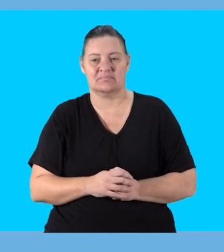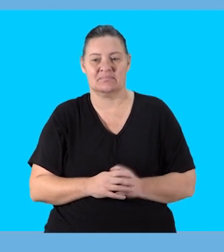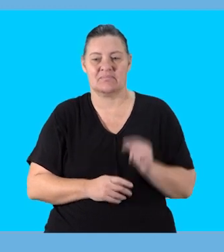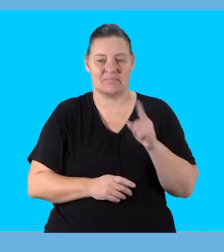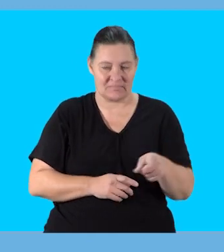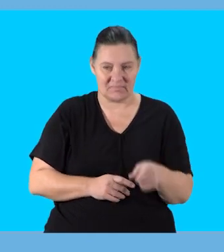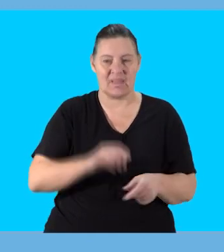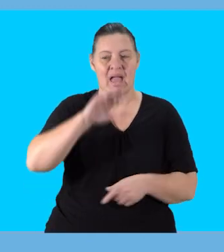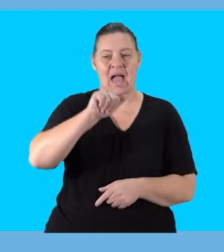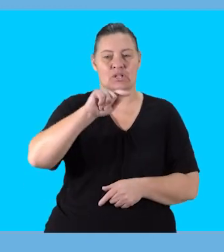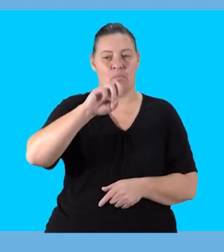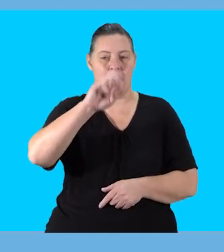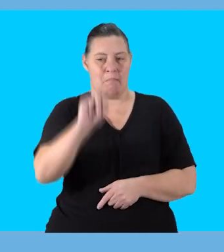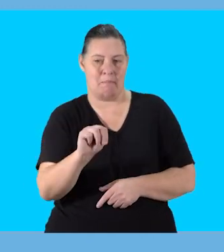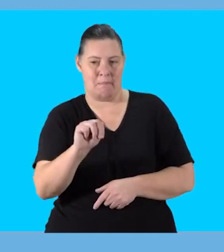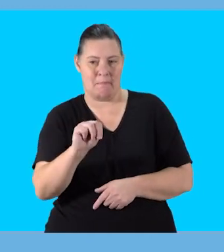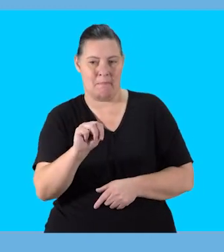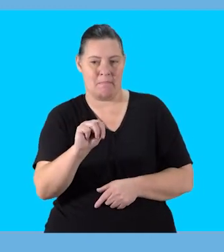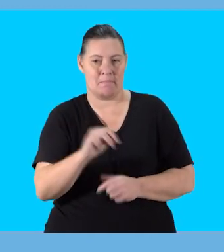And then this would be an atom.